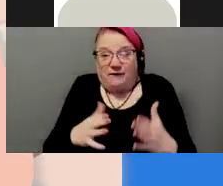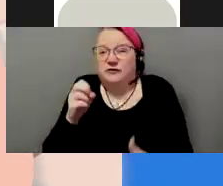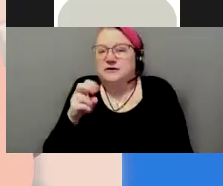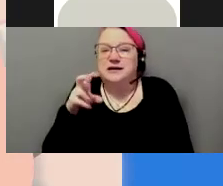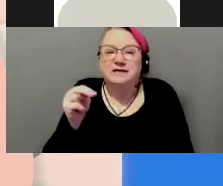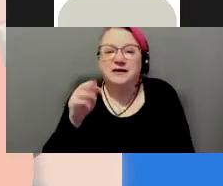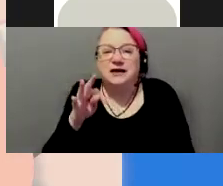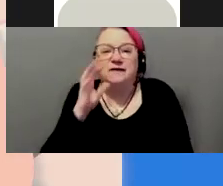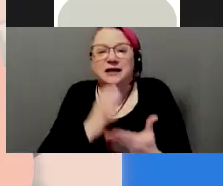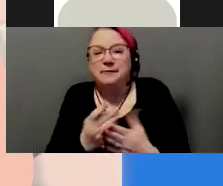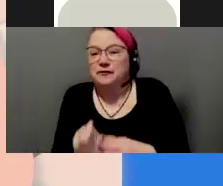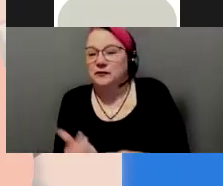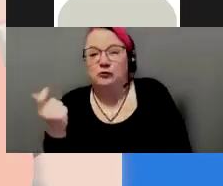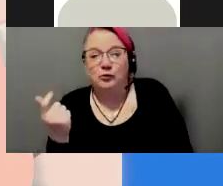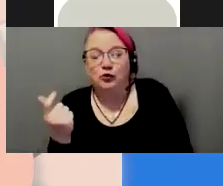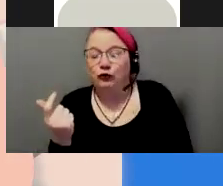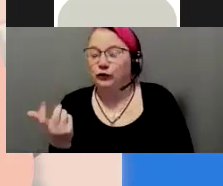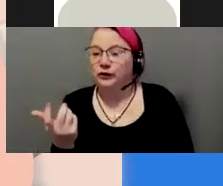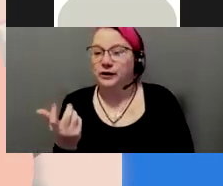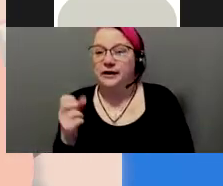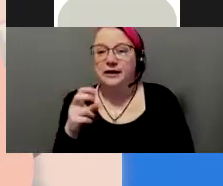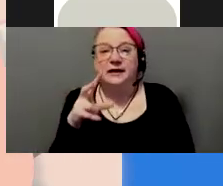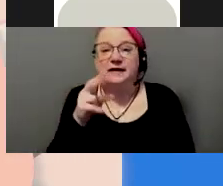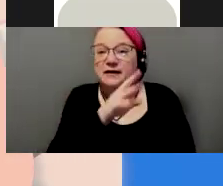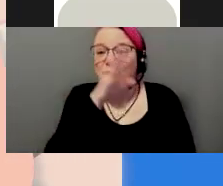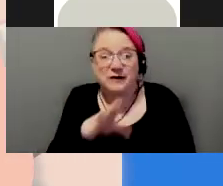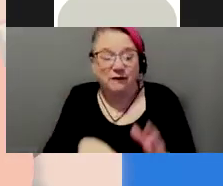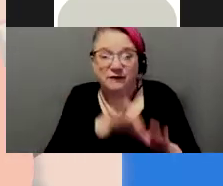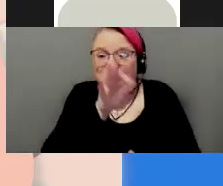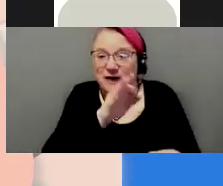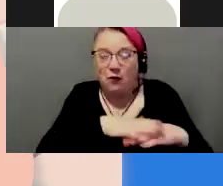removed, in some cases, even if it has not been found online yet.